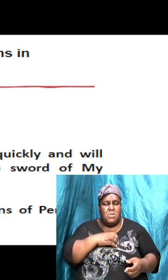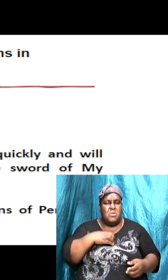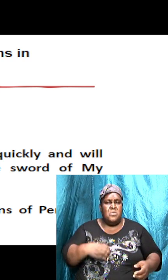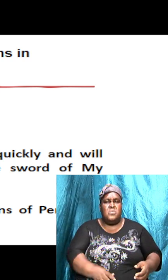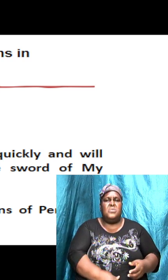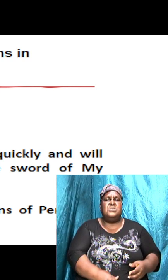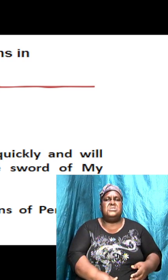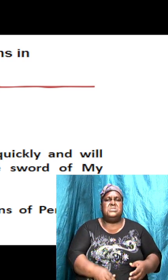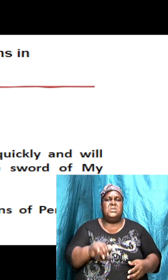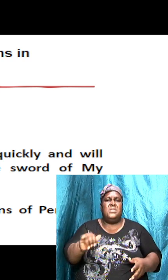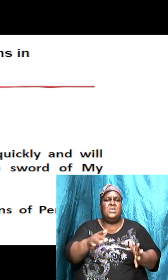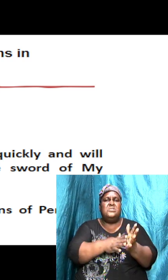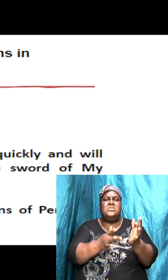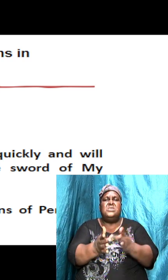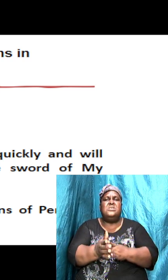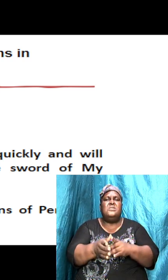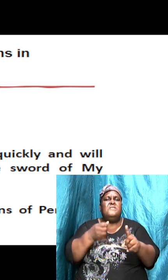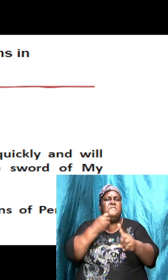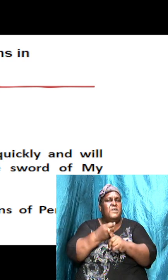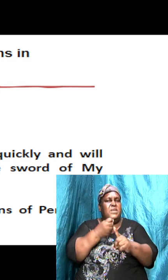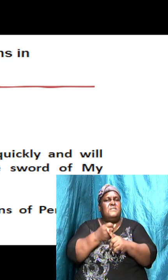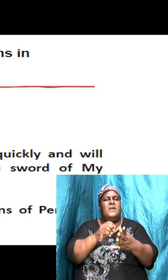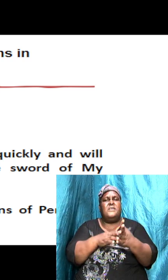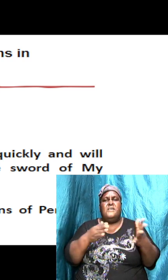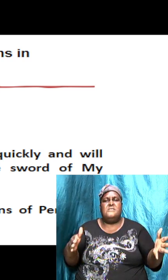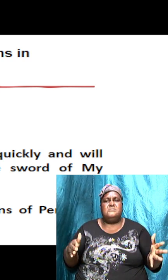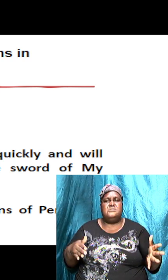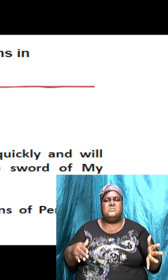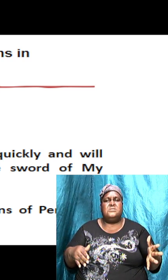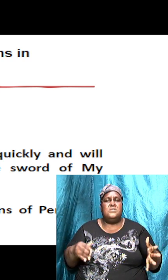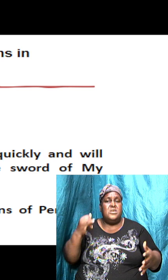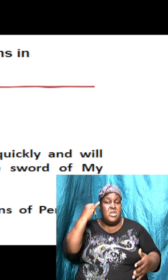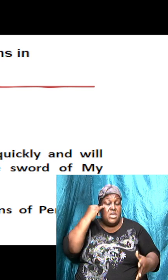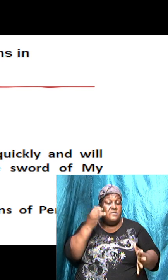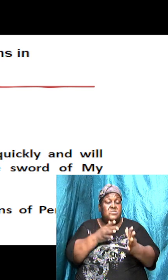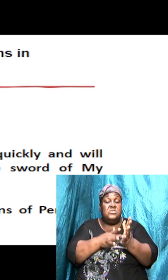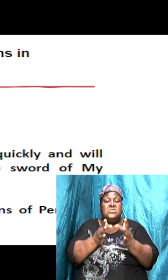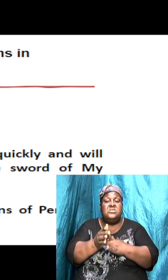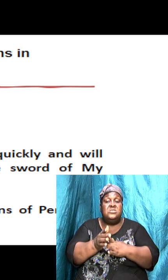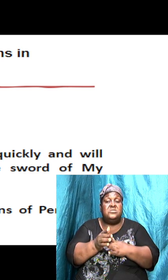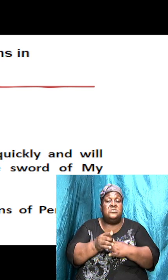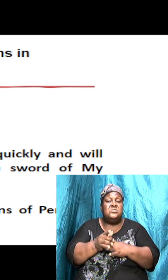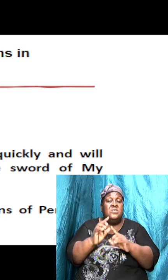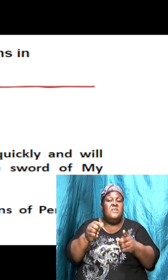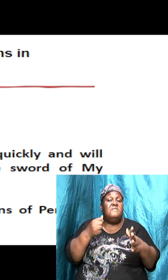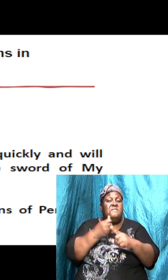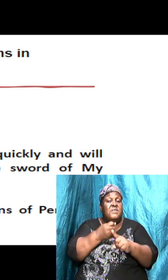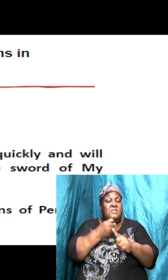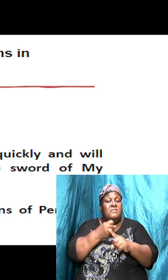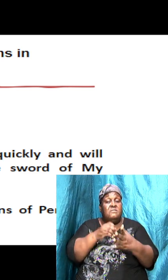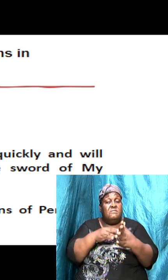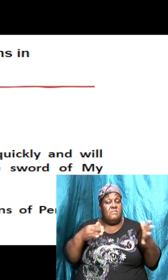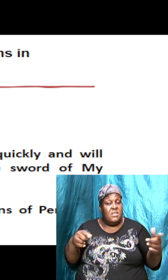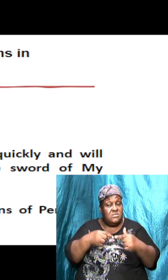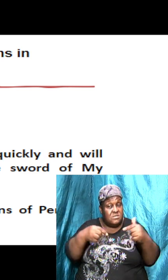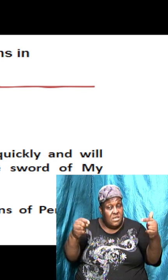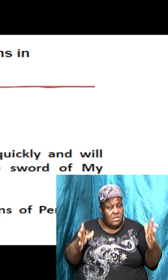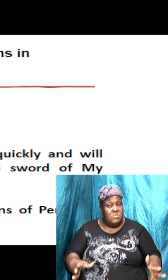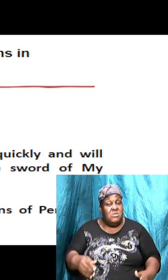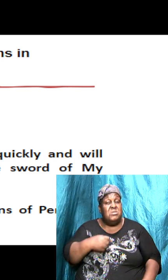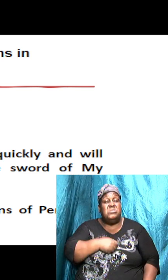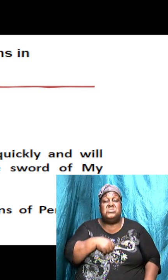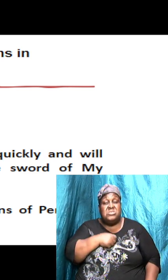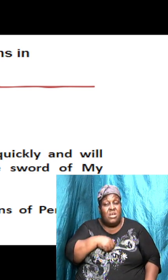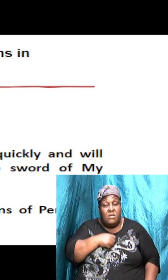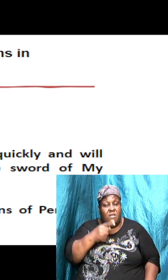Because if Jesus fight against your enemy, I'm sorry for that enemy. But just imagine